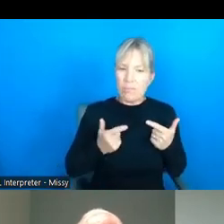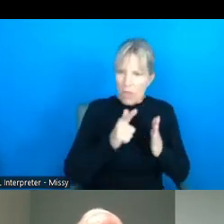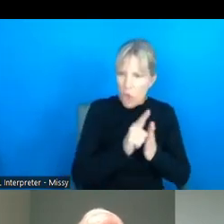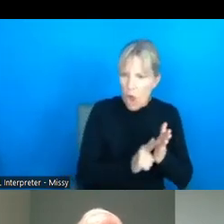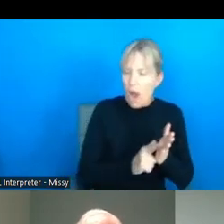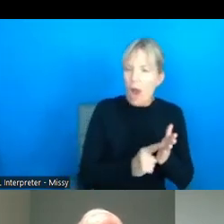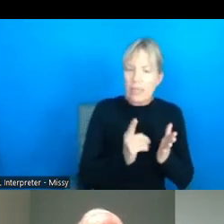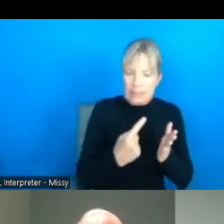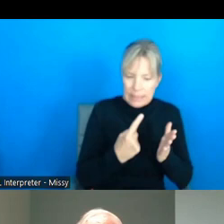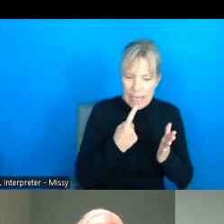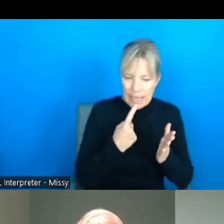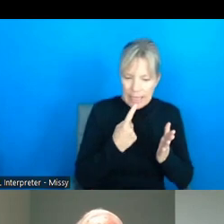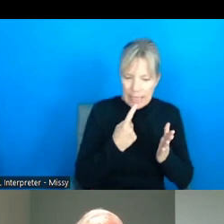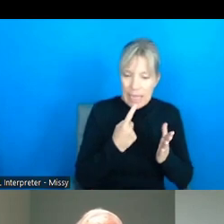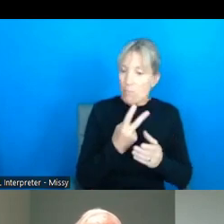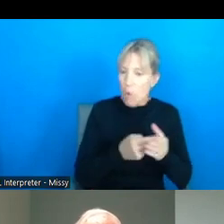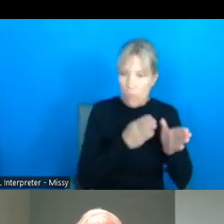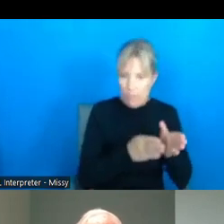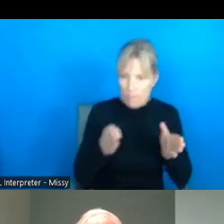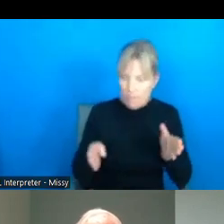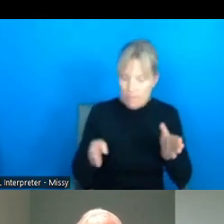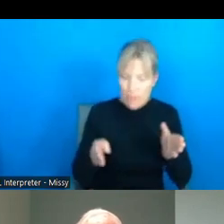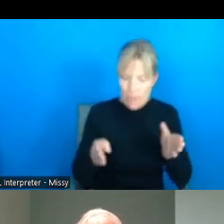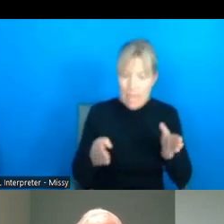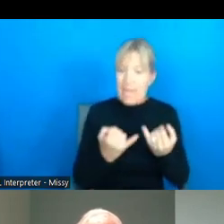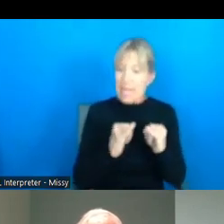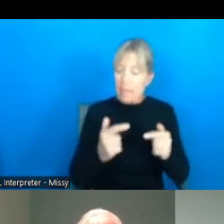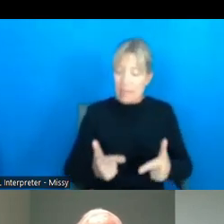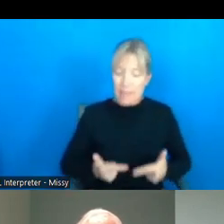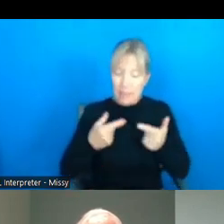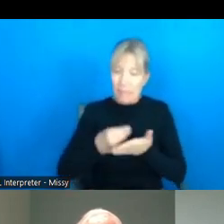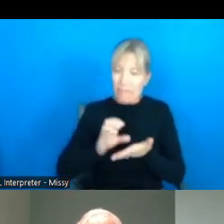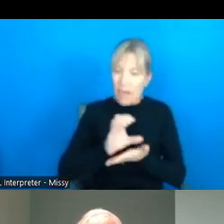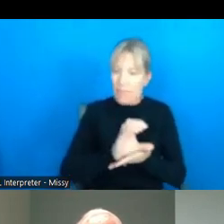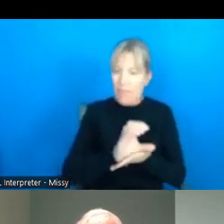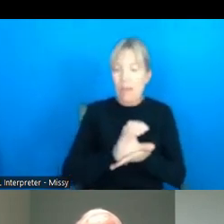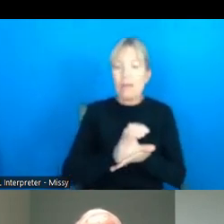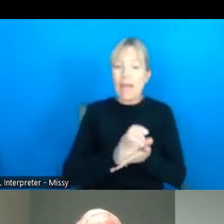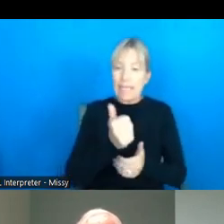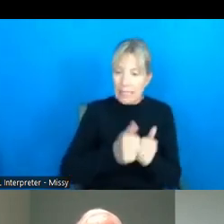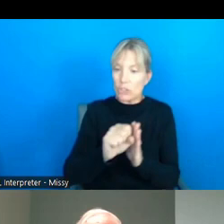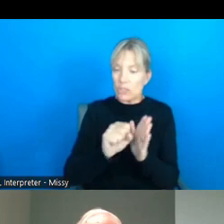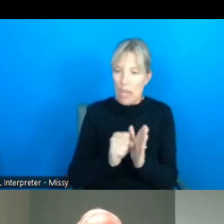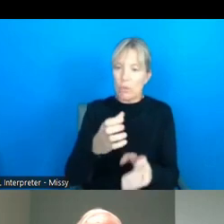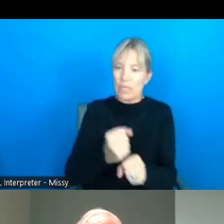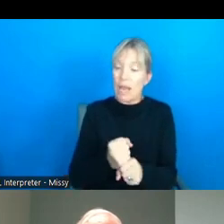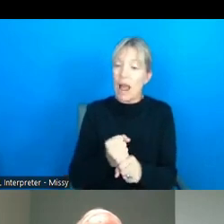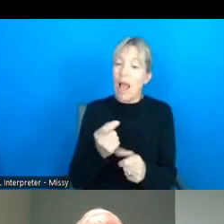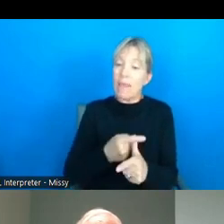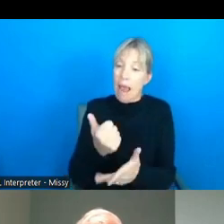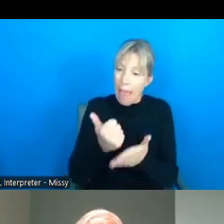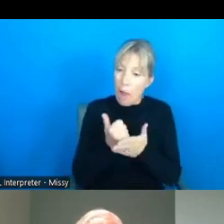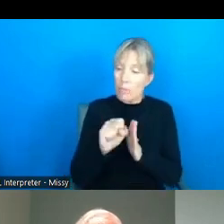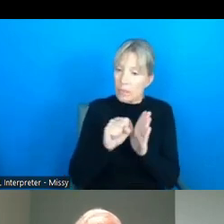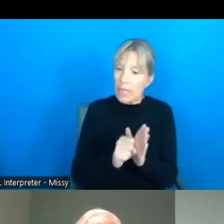included in both accounts independent living funding that would have gone to the states and enabled us to really